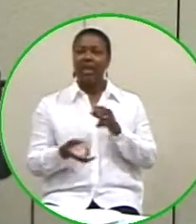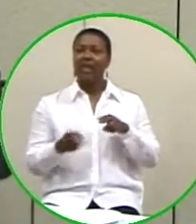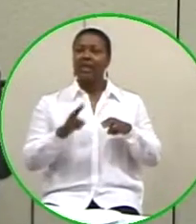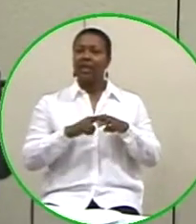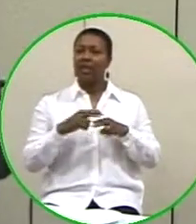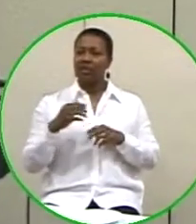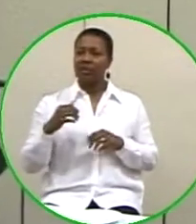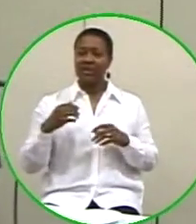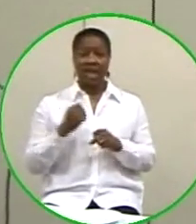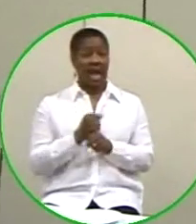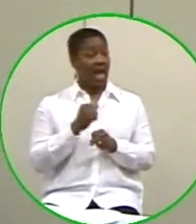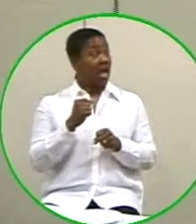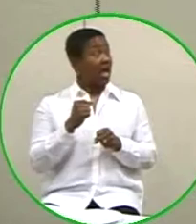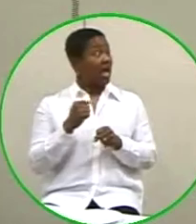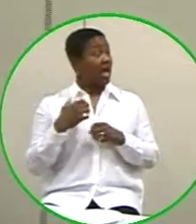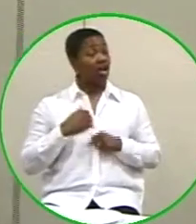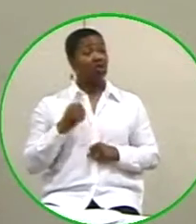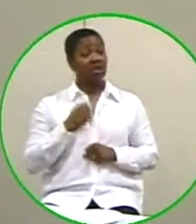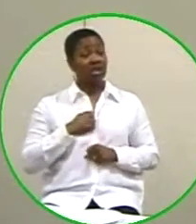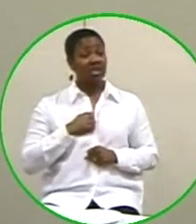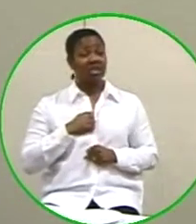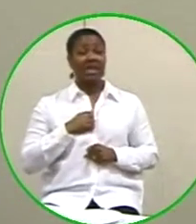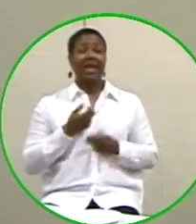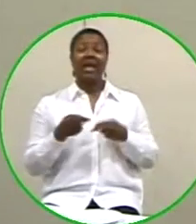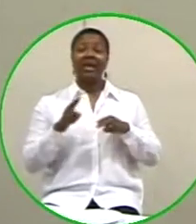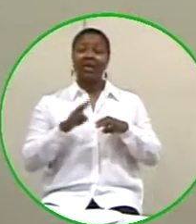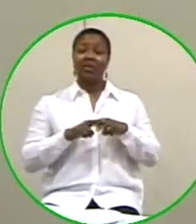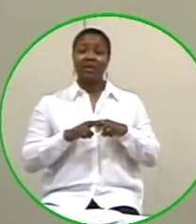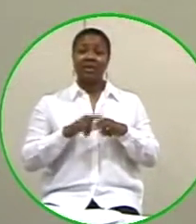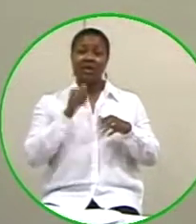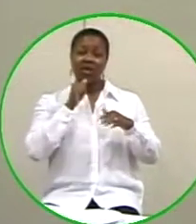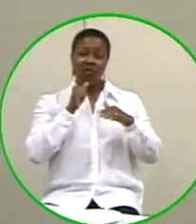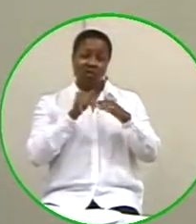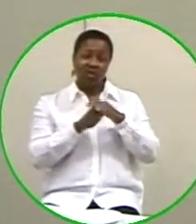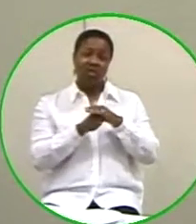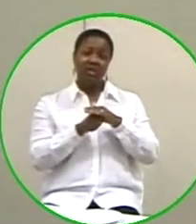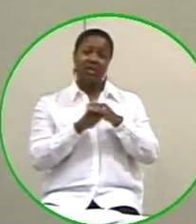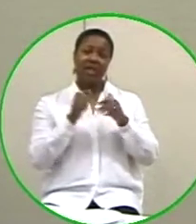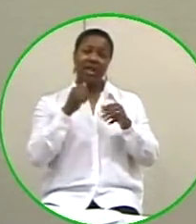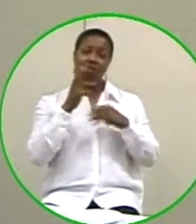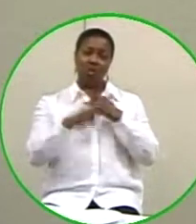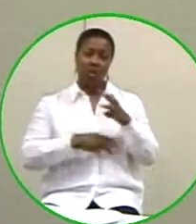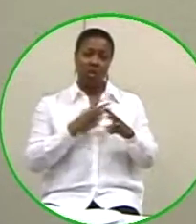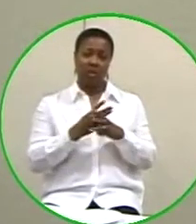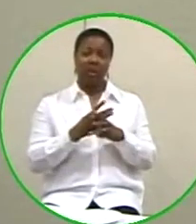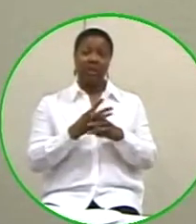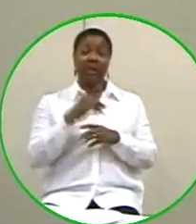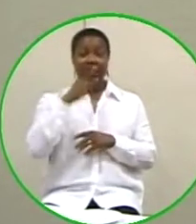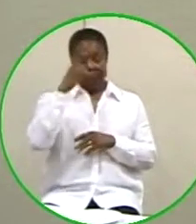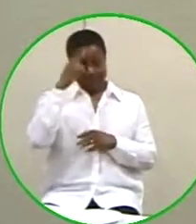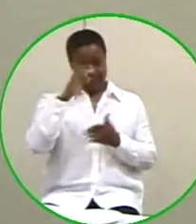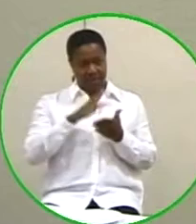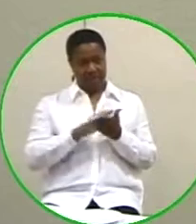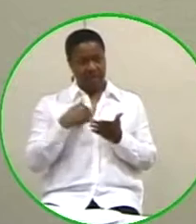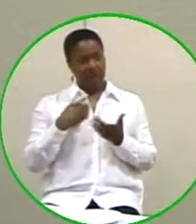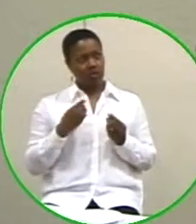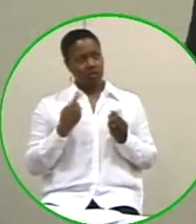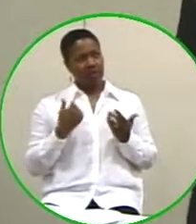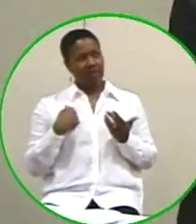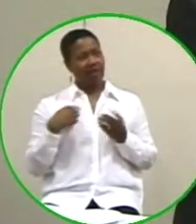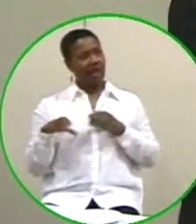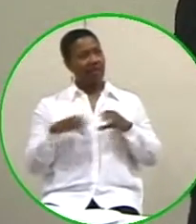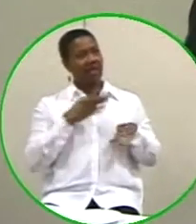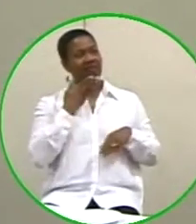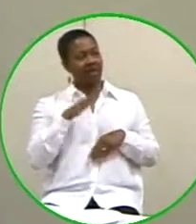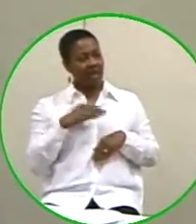aggression, increase covertness and a mean world syndrome. Our kids can start believing, look, all they do is punish me. They're just like all